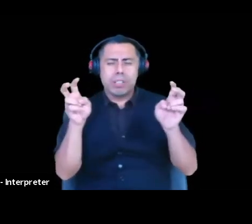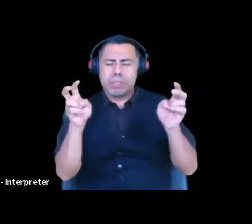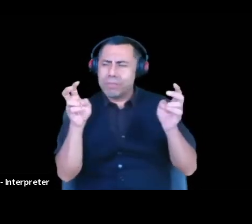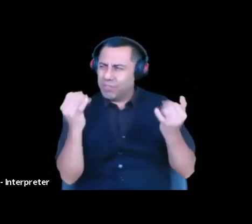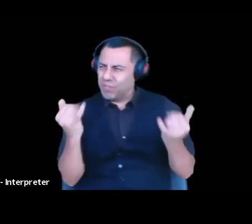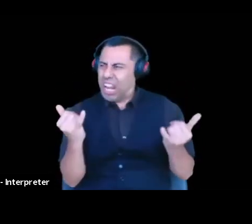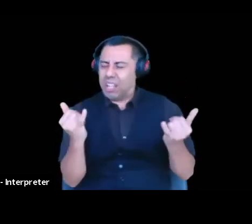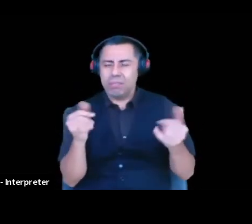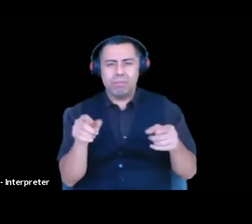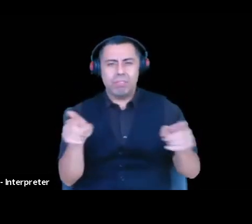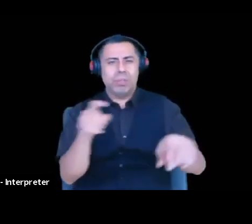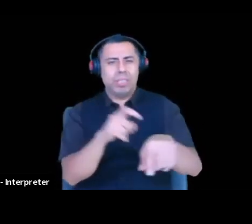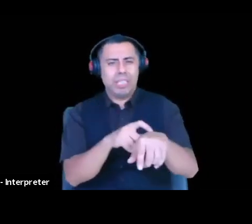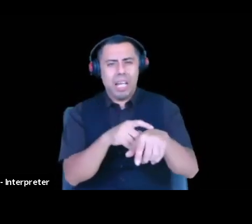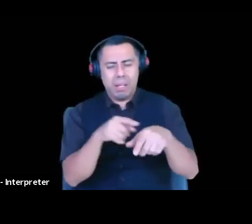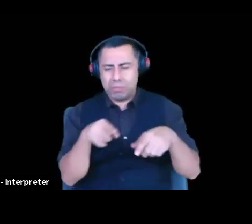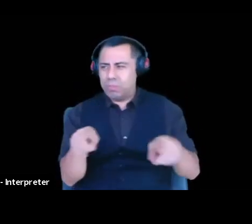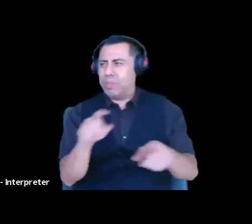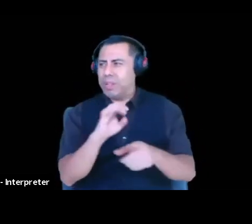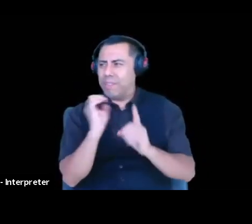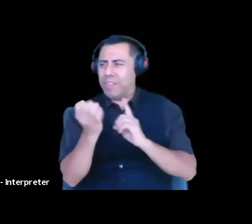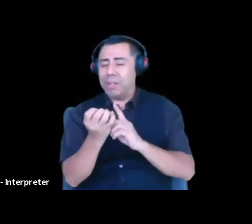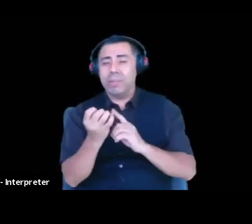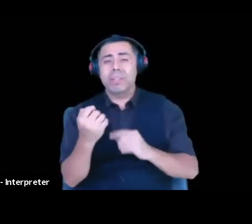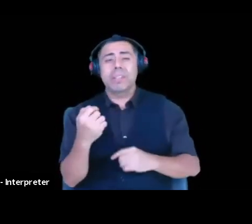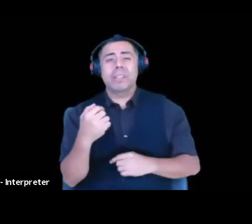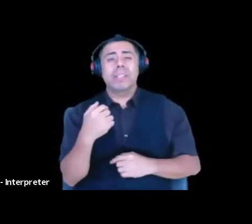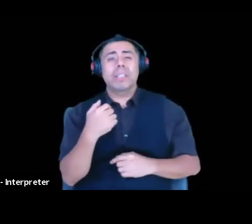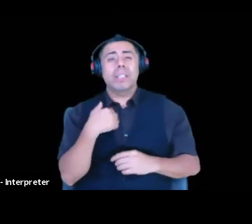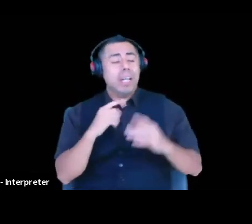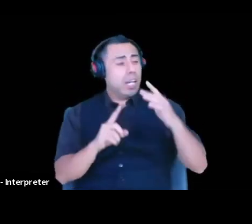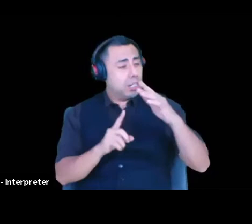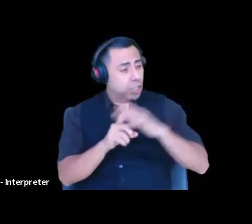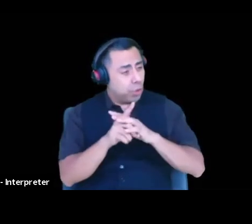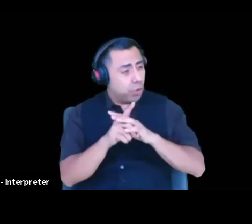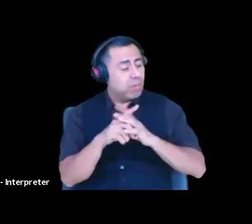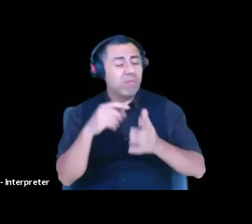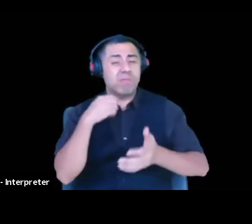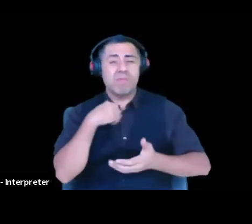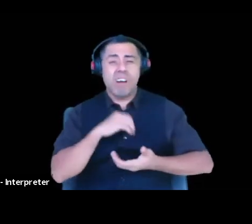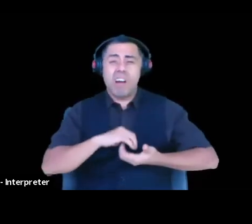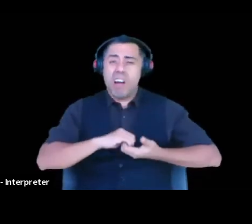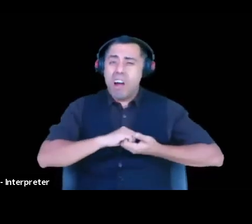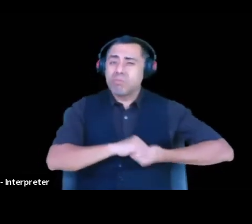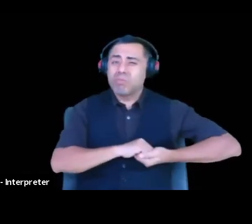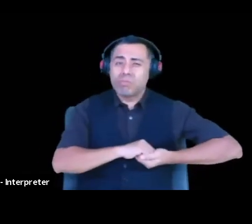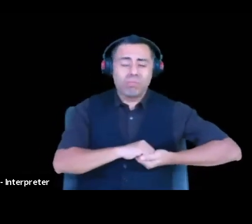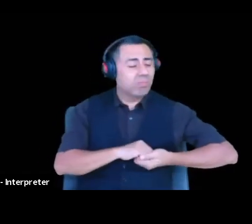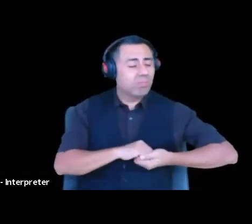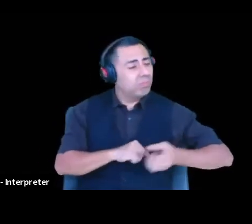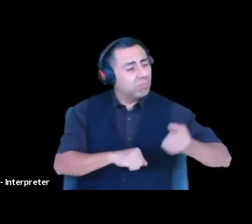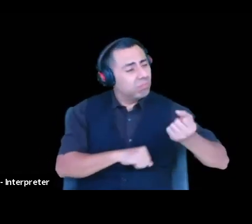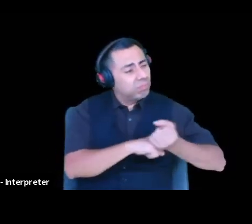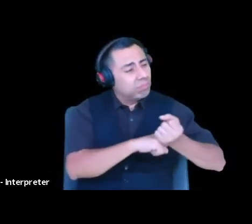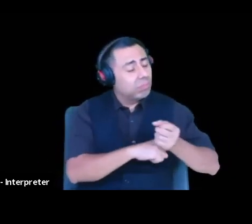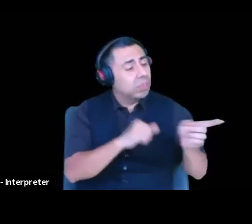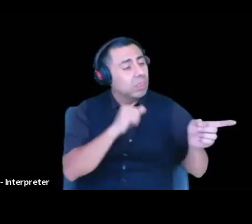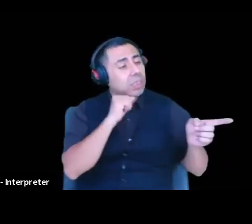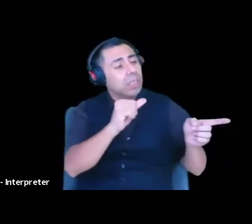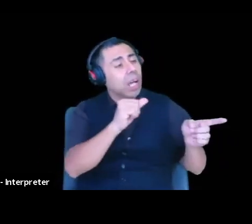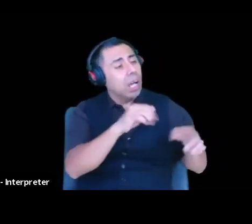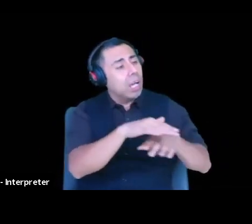know, I show up in solidarity for people who are not Indigenous, and it